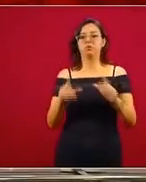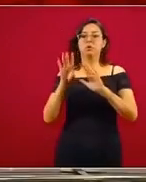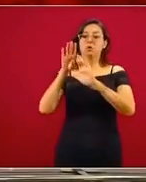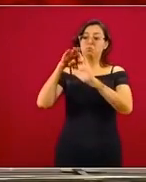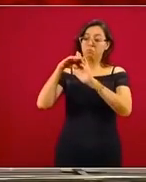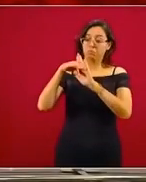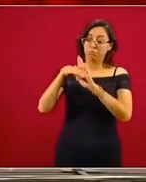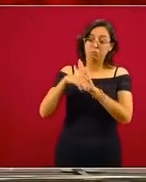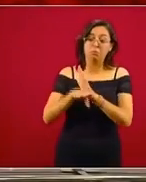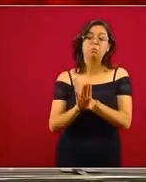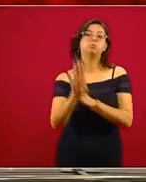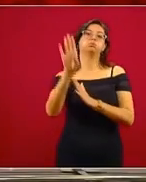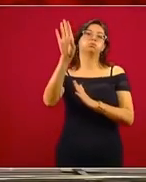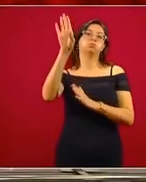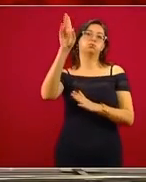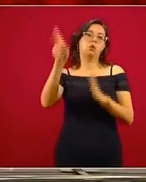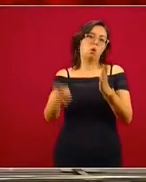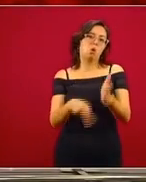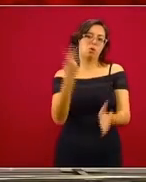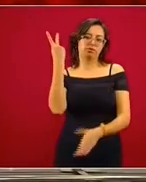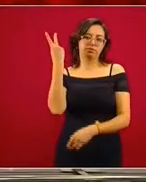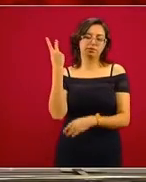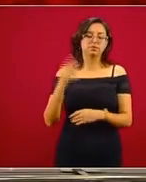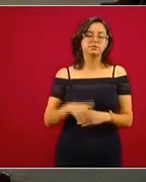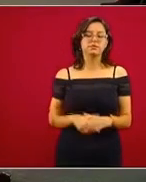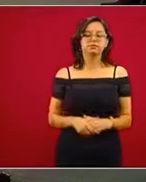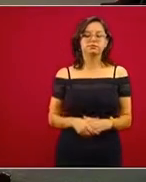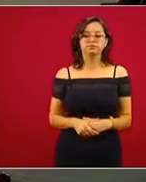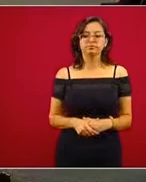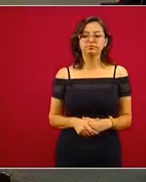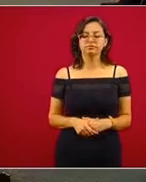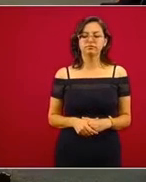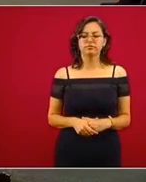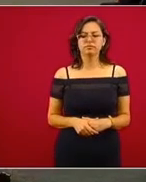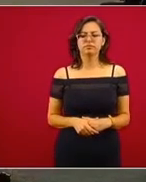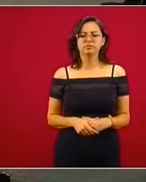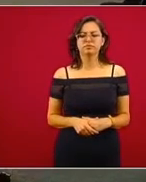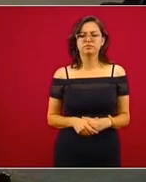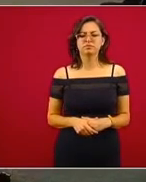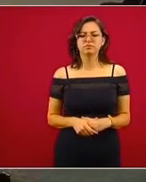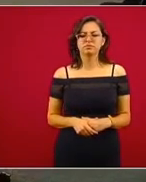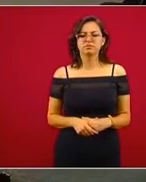of the pandemic. local de la Your epidemia. first question, ¿Sí? what was it? Y su The primera pregunta, ventilators.